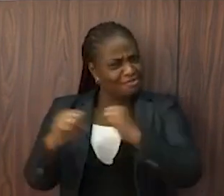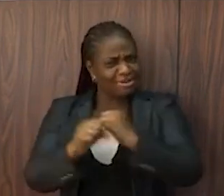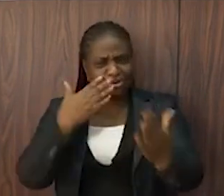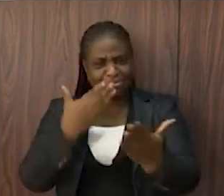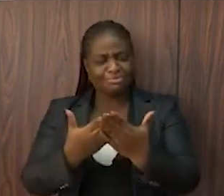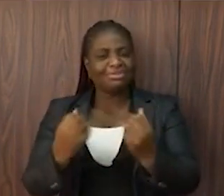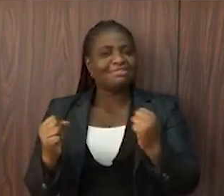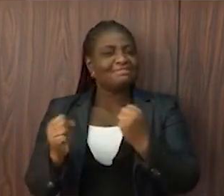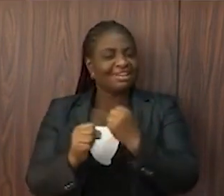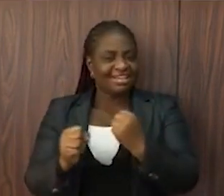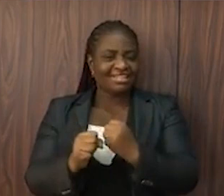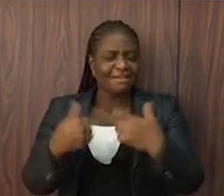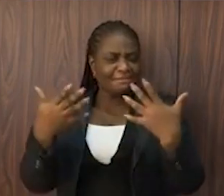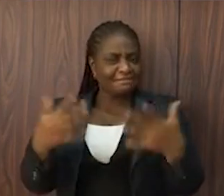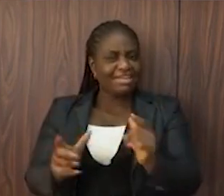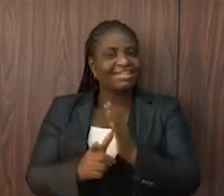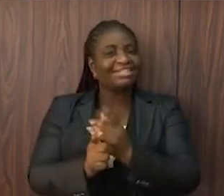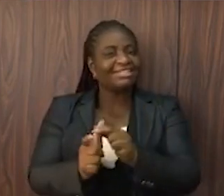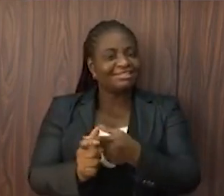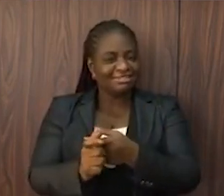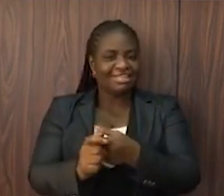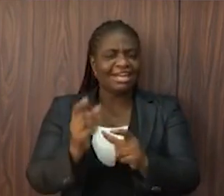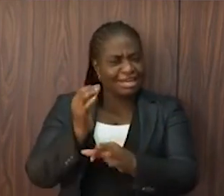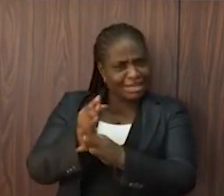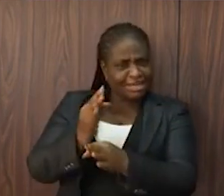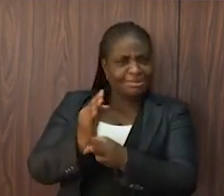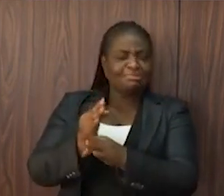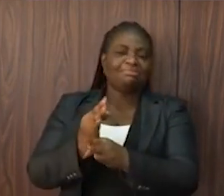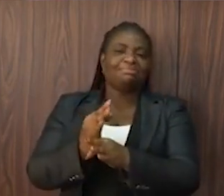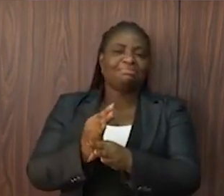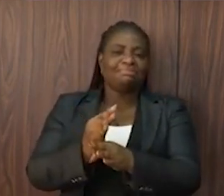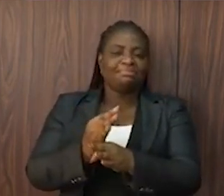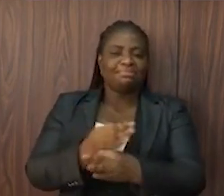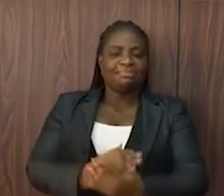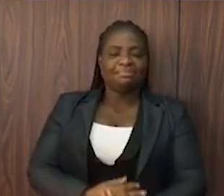good fight, finish the race, and keep the faith.